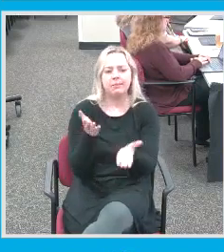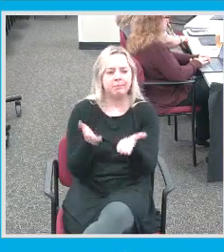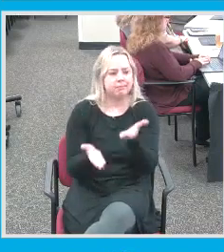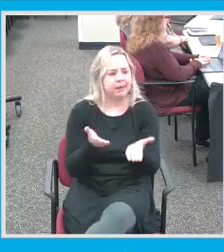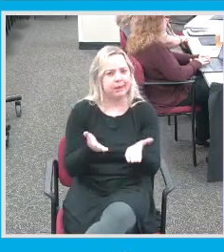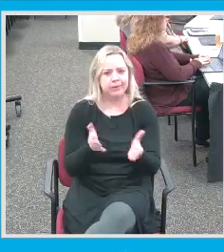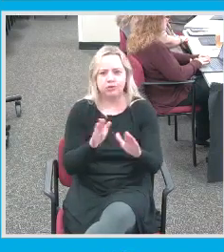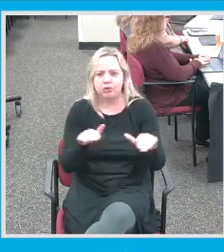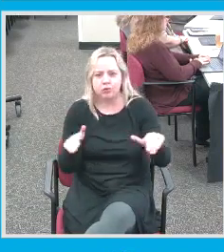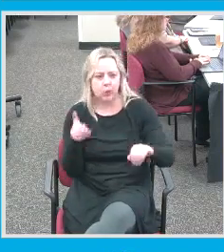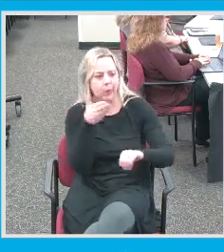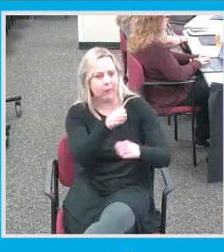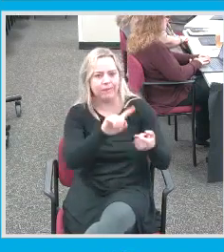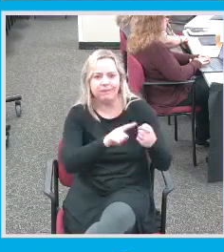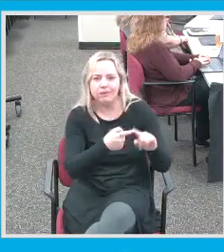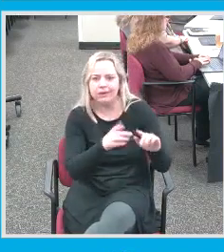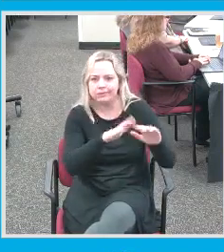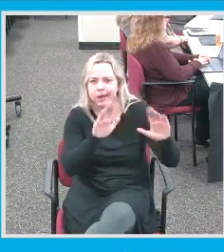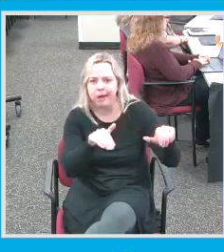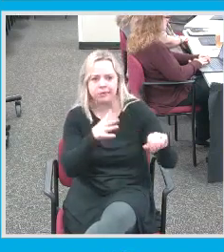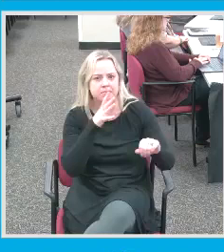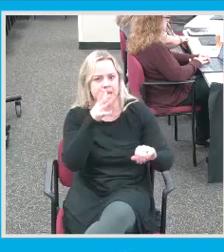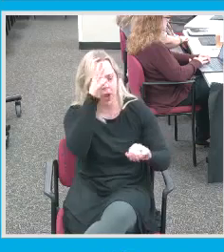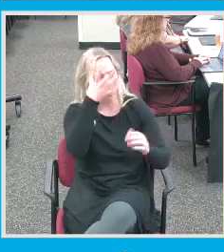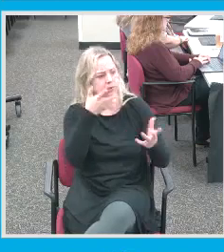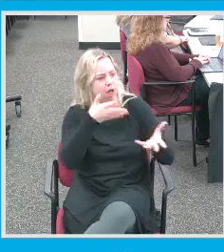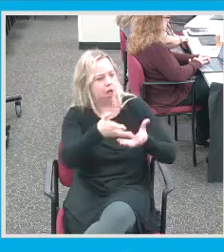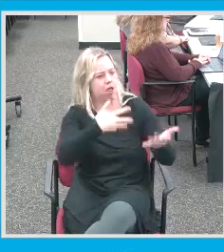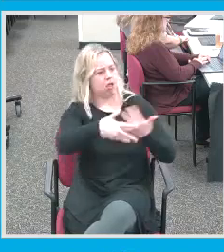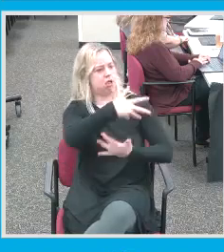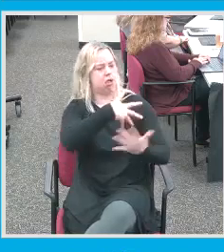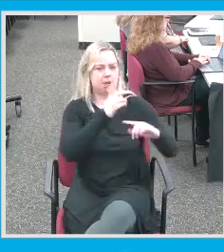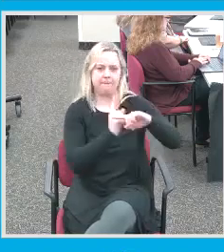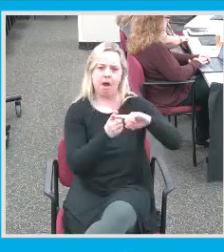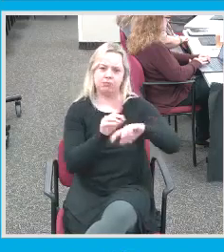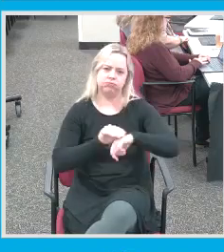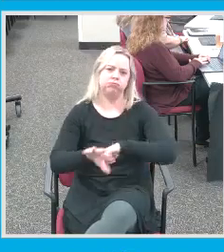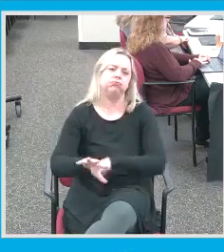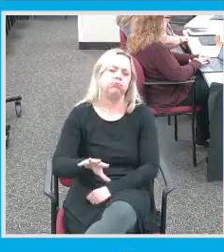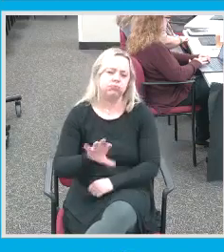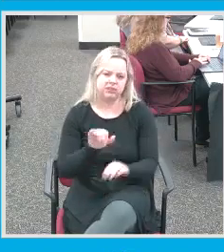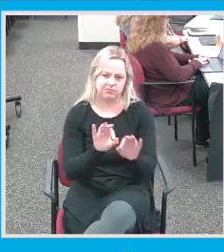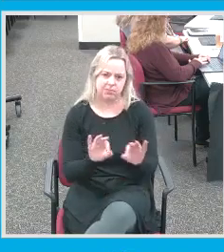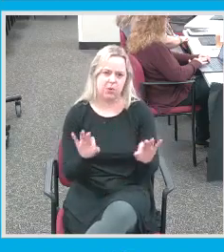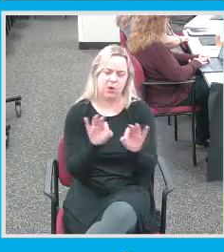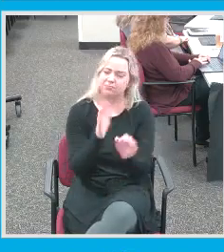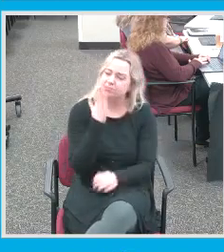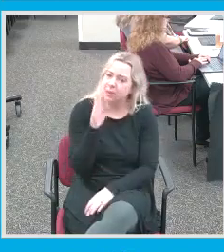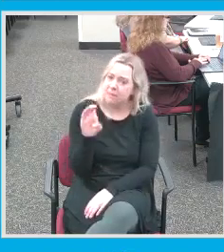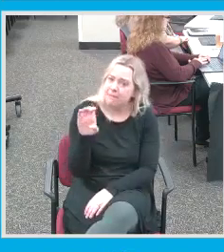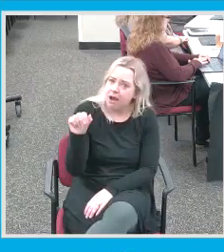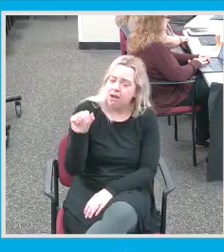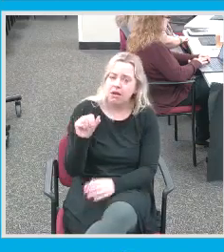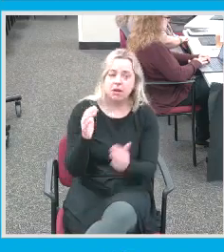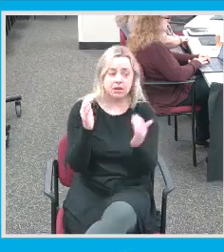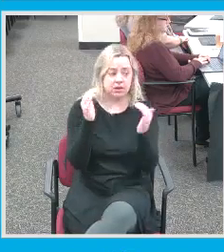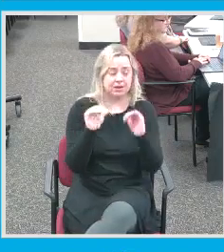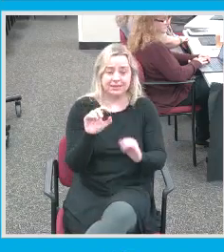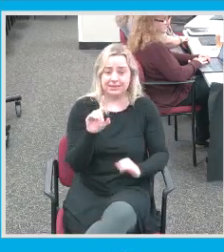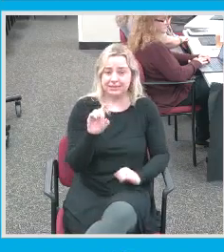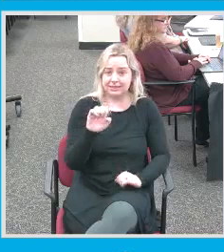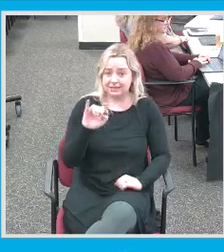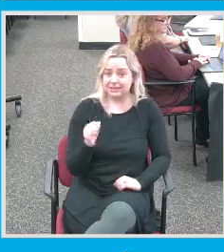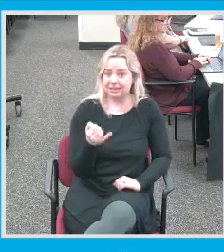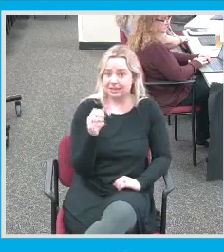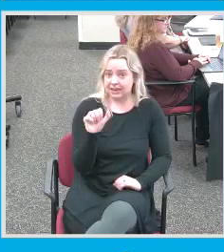or to play with or anything like that. Yes, So thank you so much. Thank you, Becca. And Daisha Hudson, who is the program manager